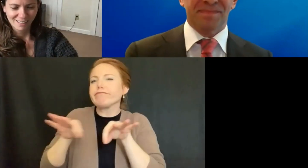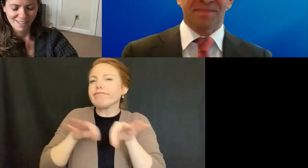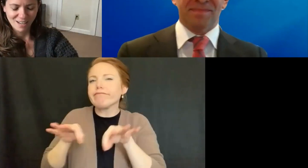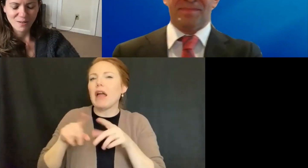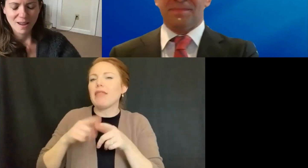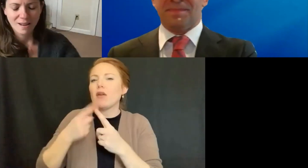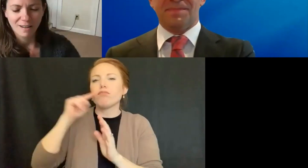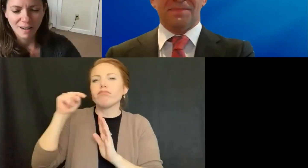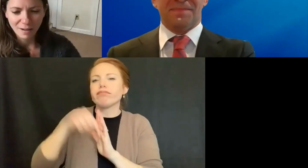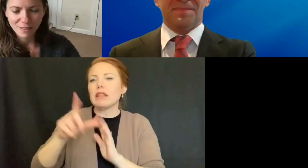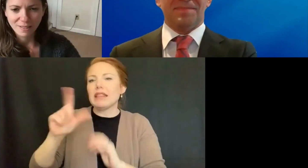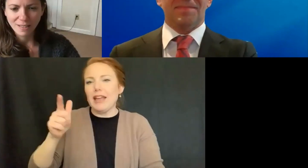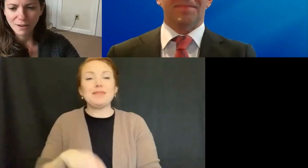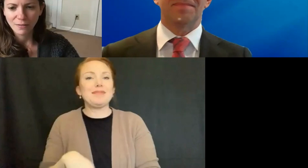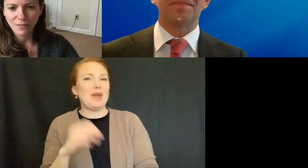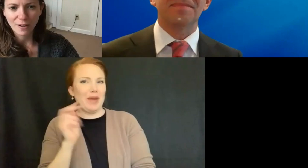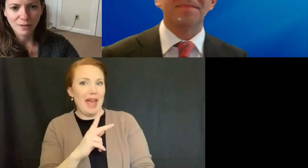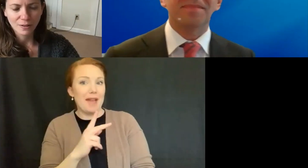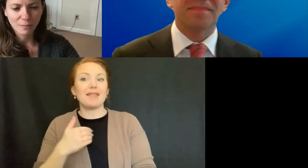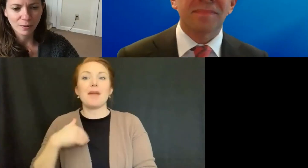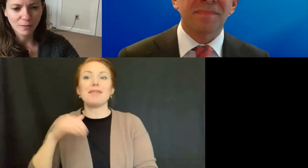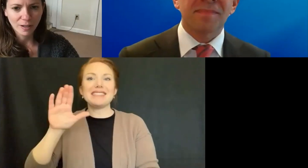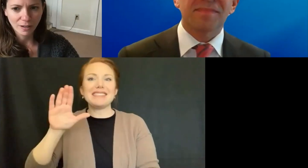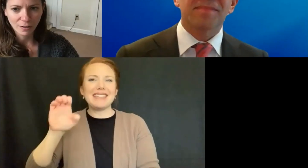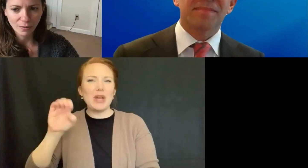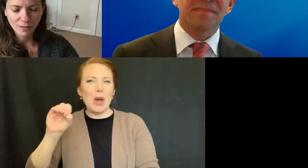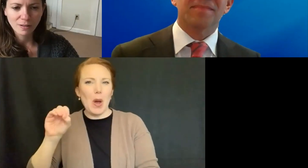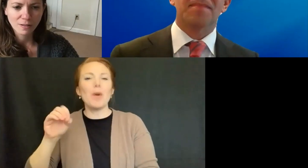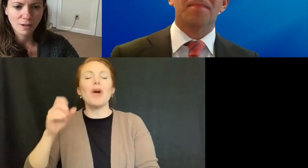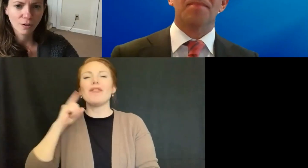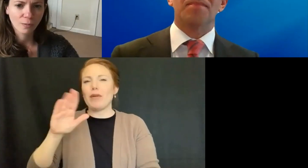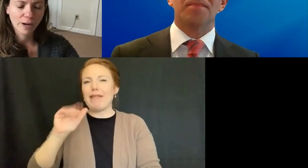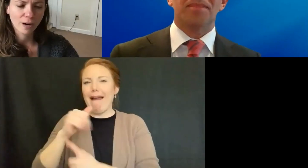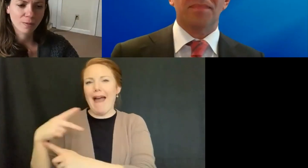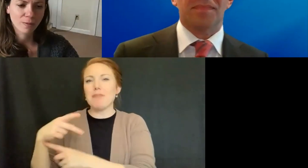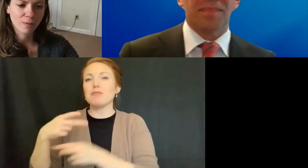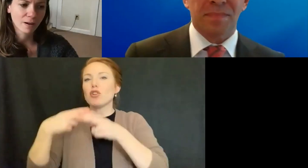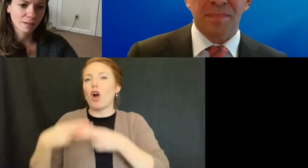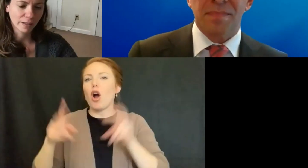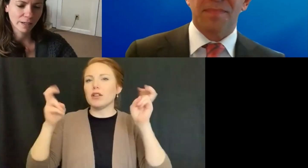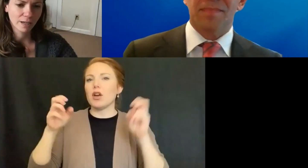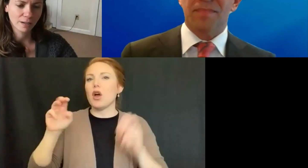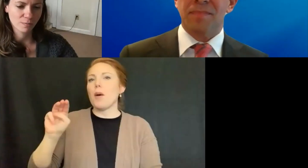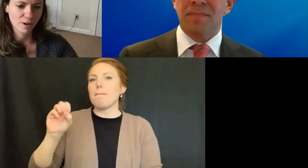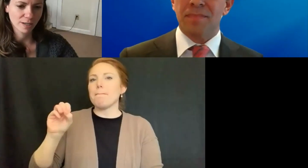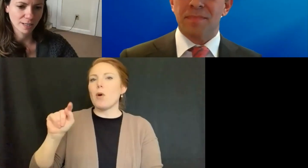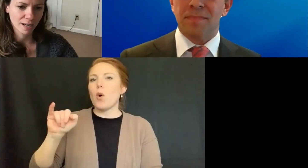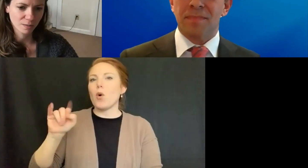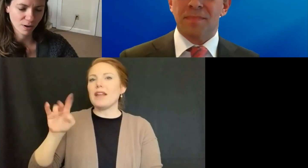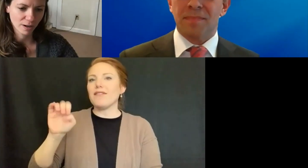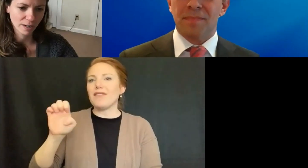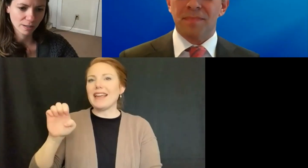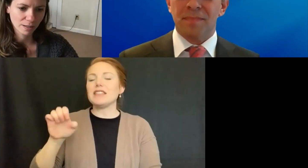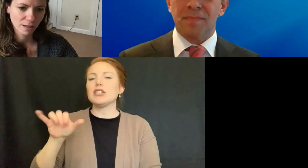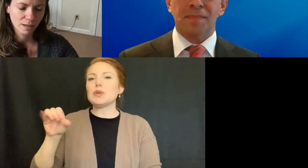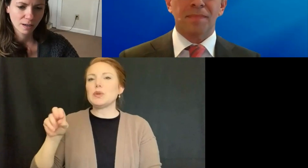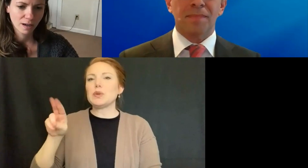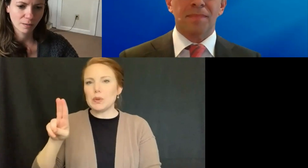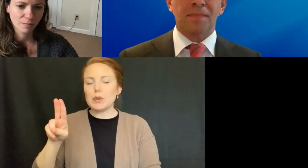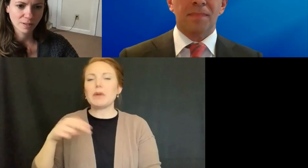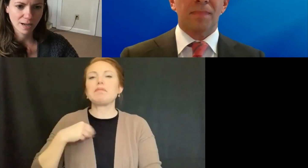deeper. Okay, the CEO and founder of MotivateU. So we are primarily an enterprise SaaS